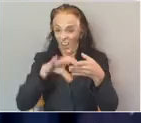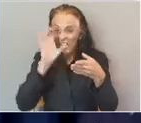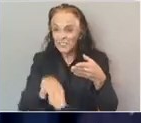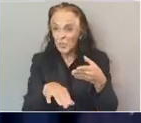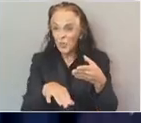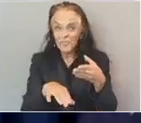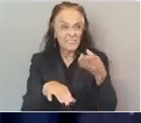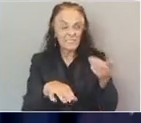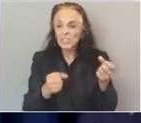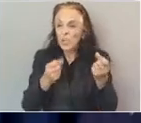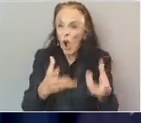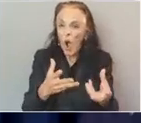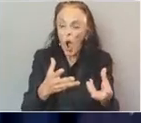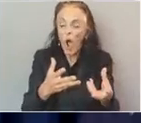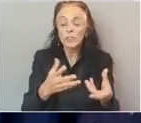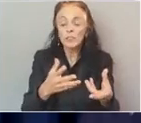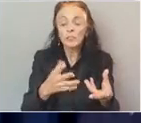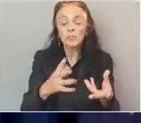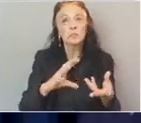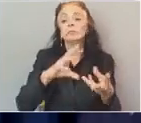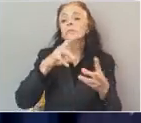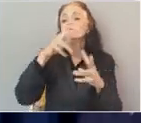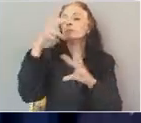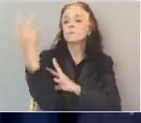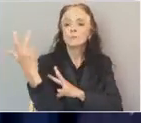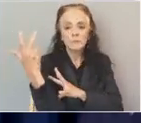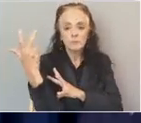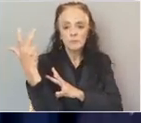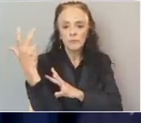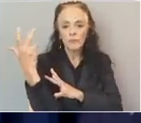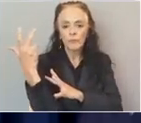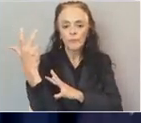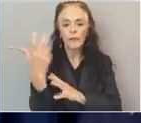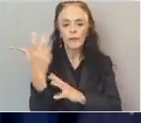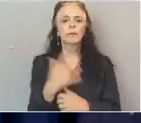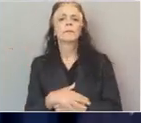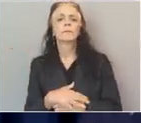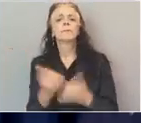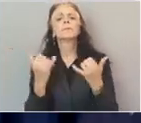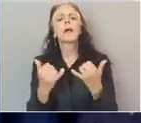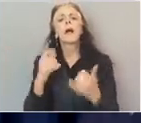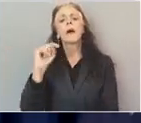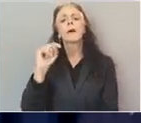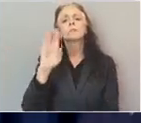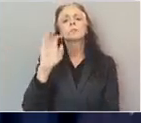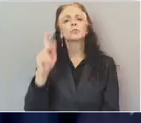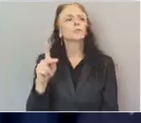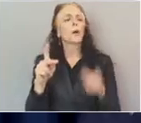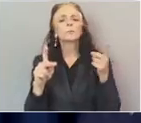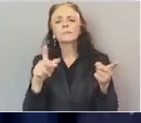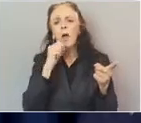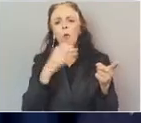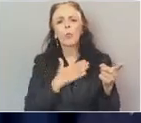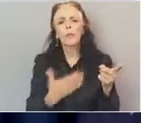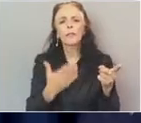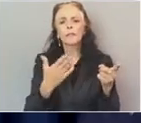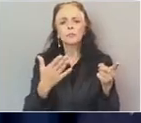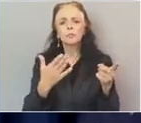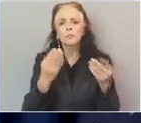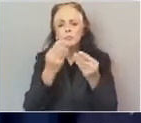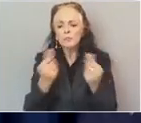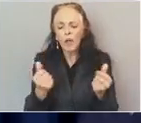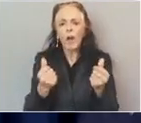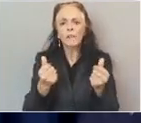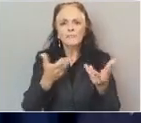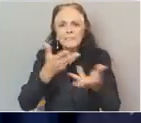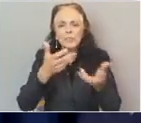why Trump has been so unwilling and unable to deal with this crisis.